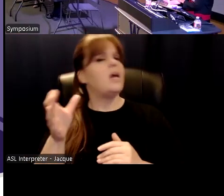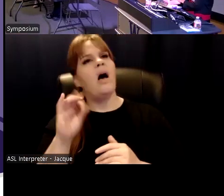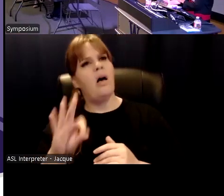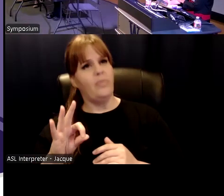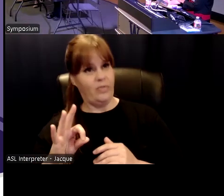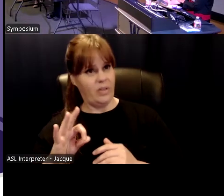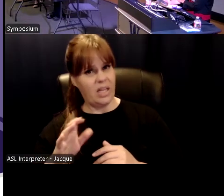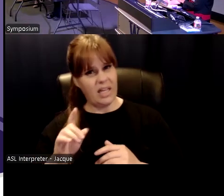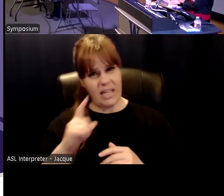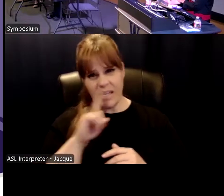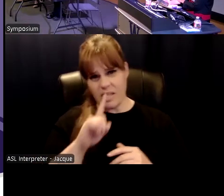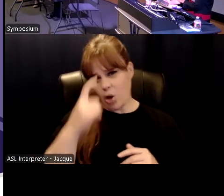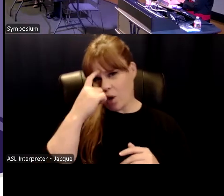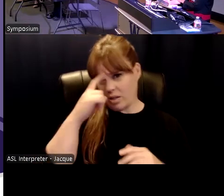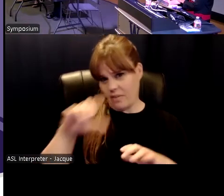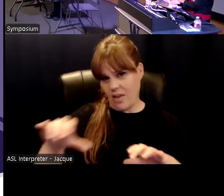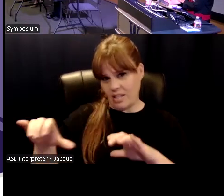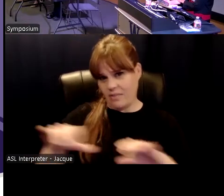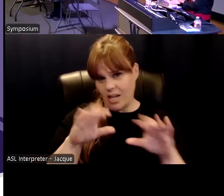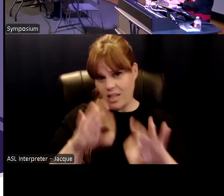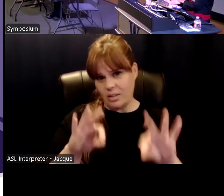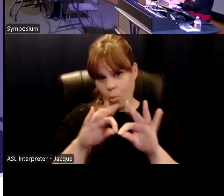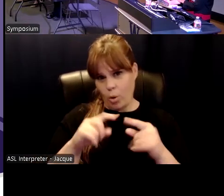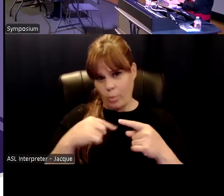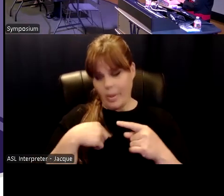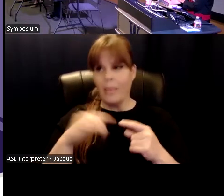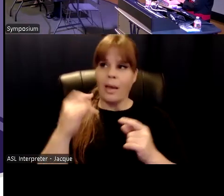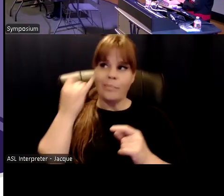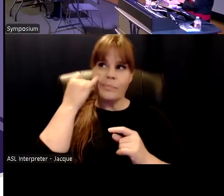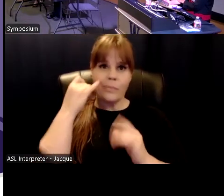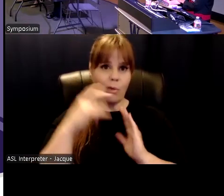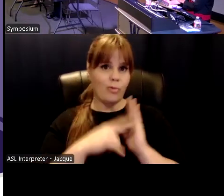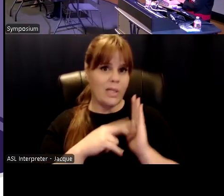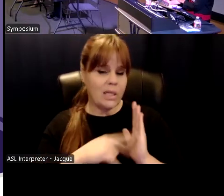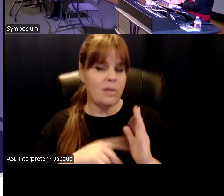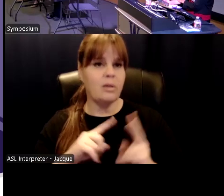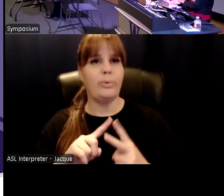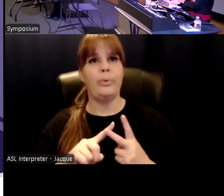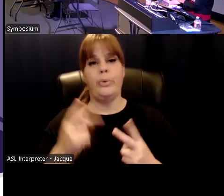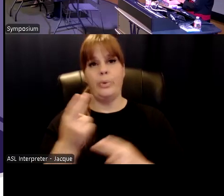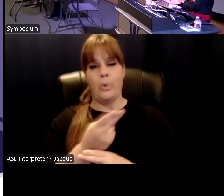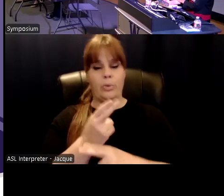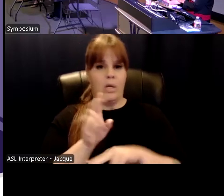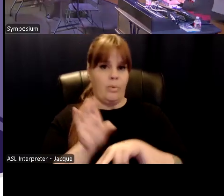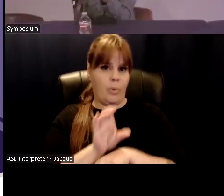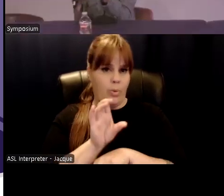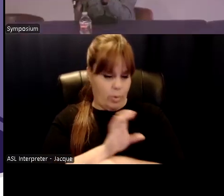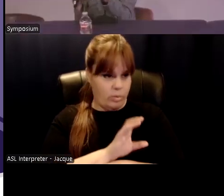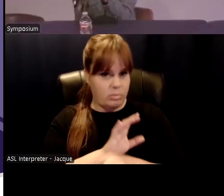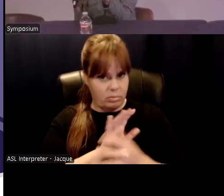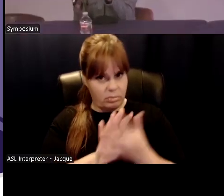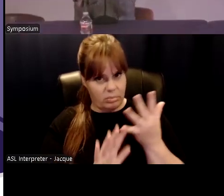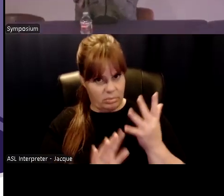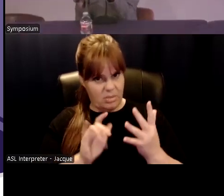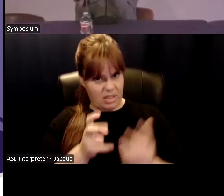cognitive activity that's really important to me, like let's say reading or using computer that's been very difficult to get back